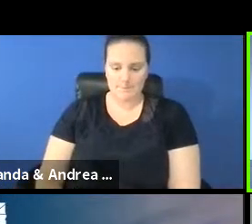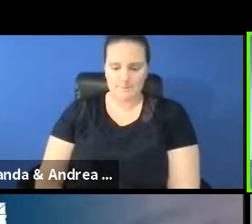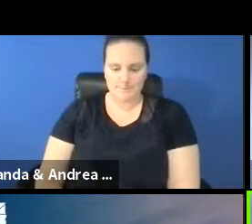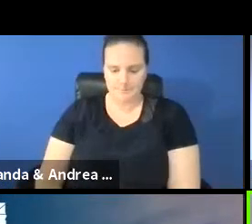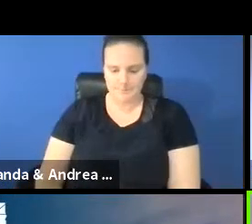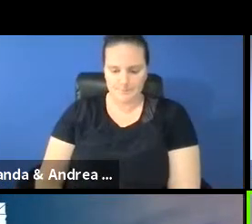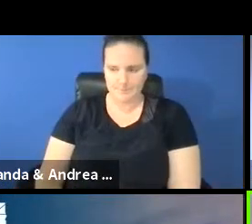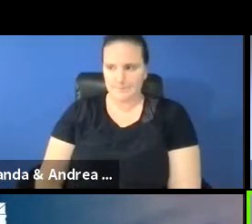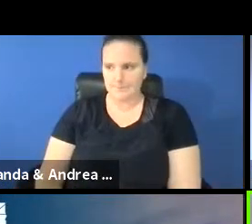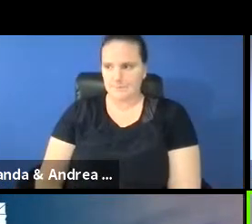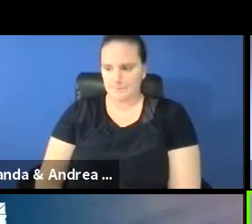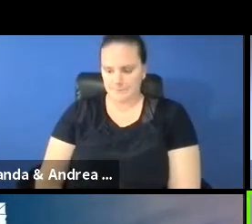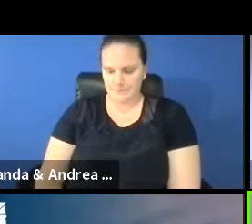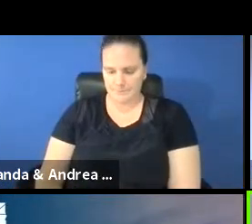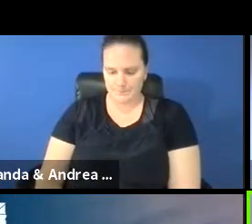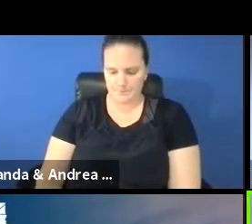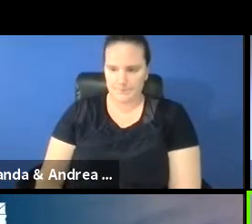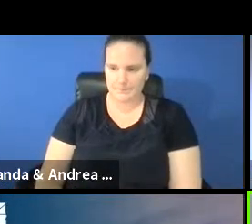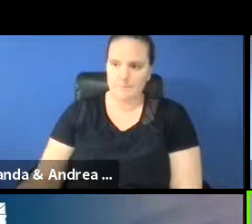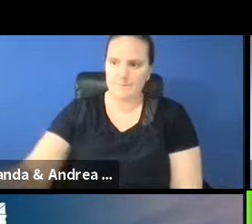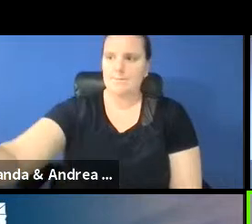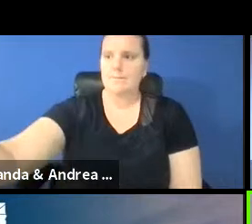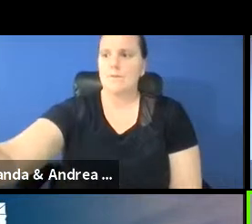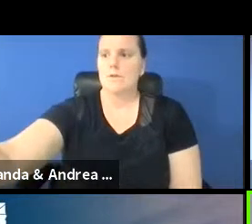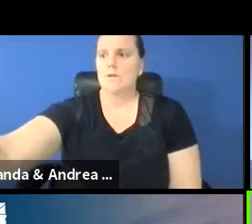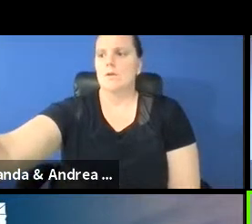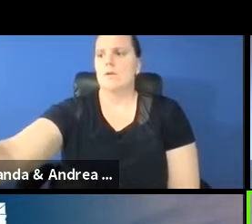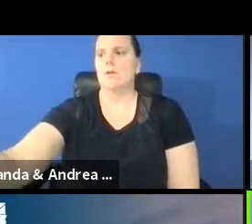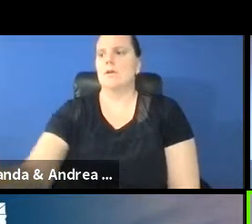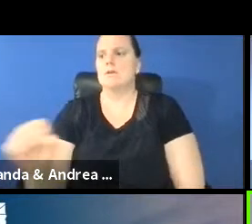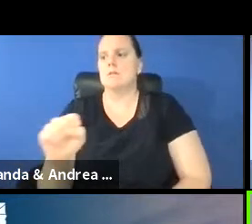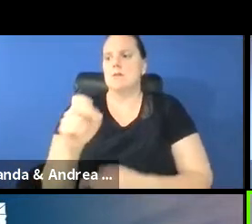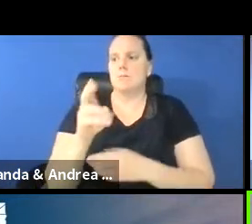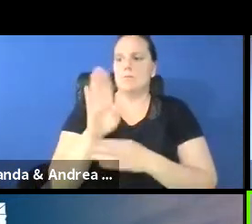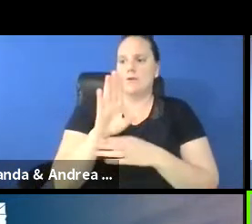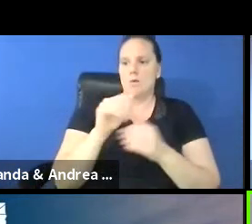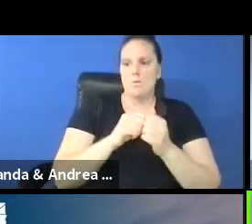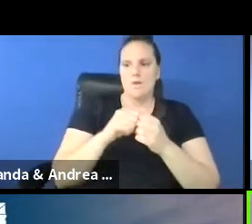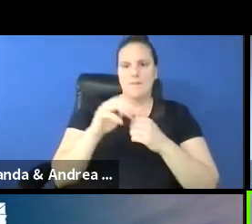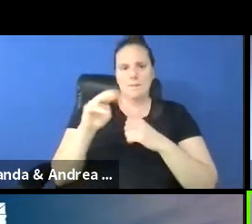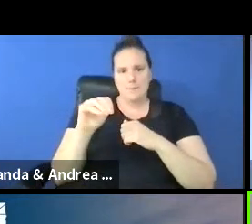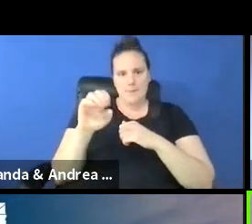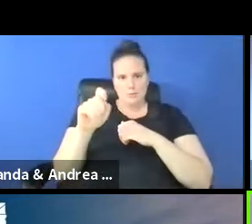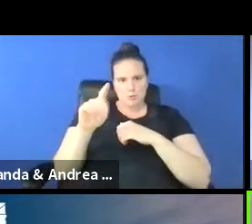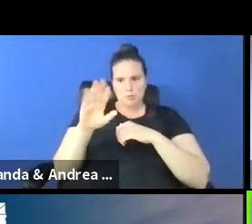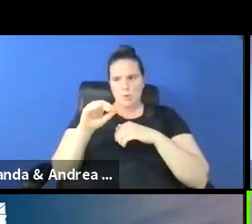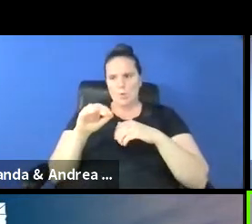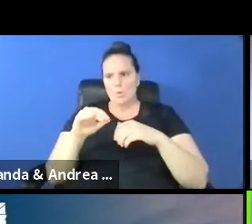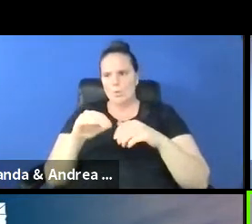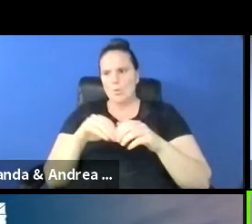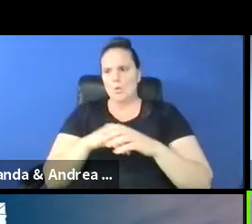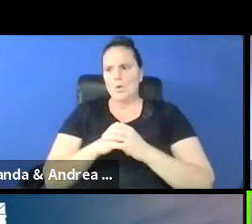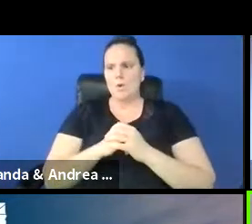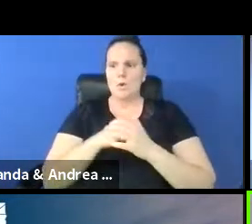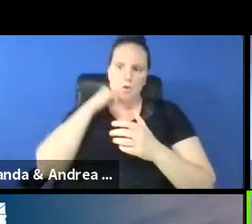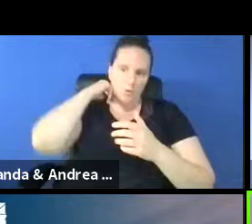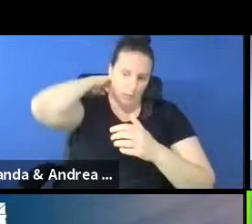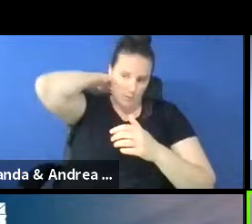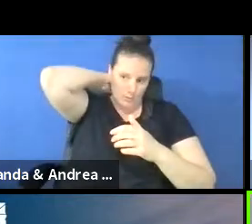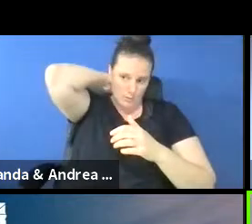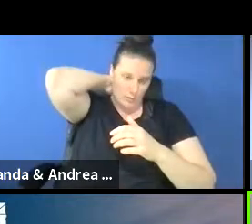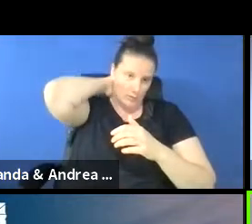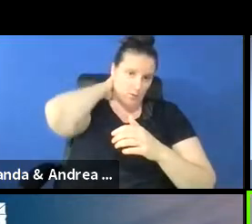Hi, Sabrina with Metro. Just a clarifying question on the process. So we are using screening